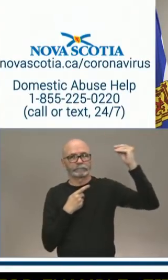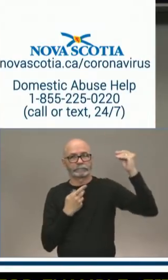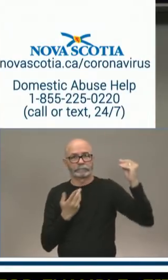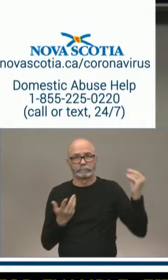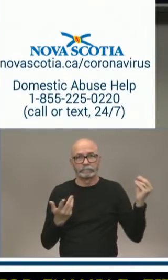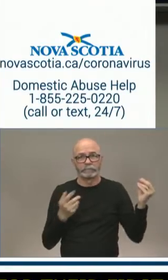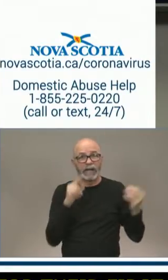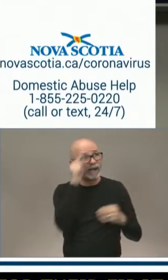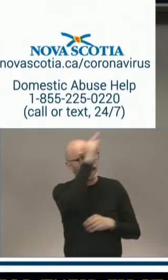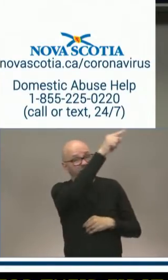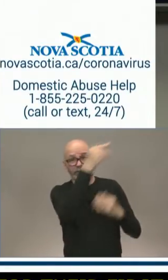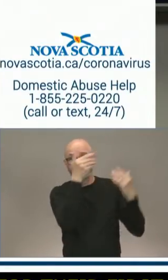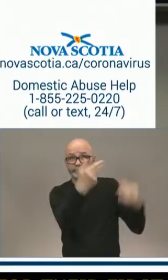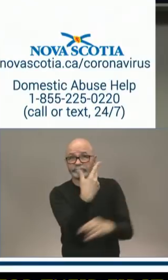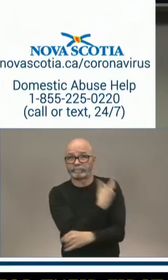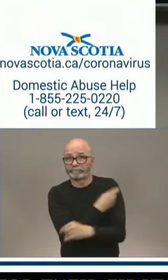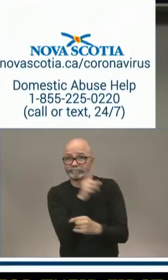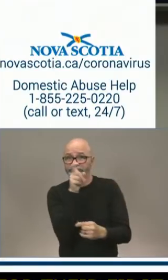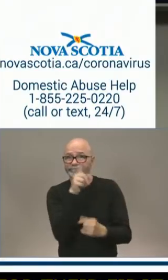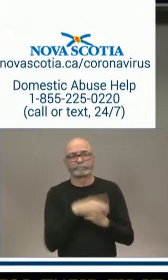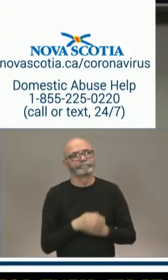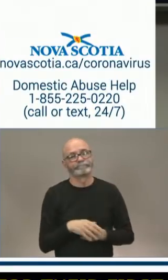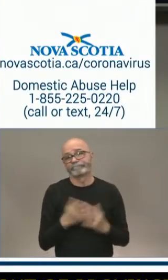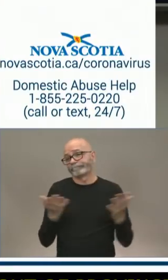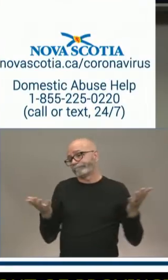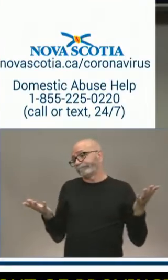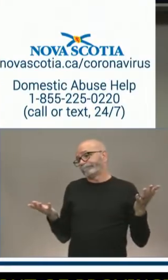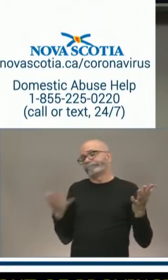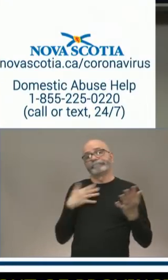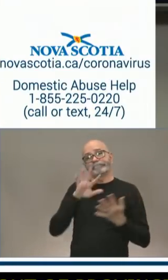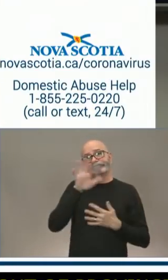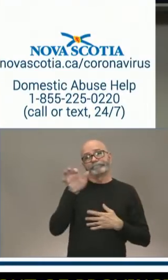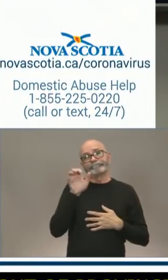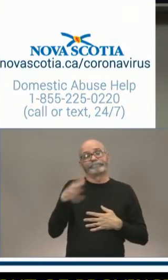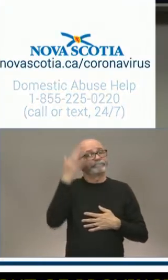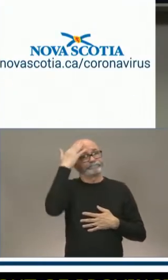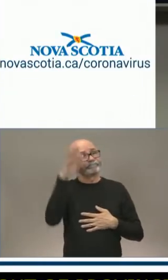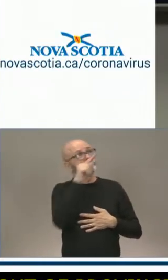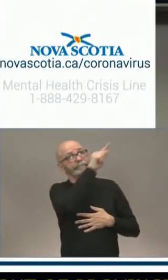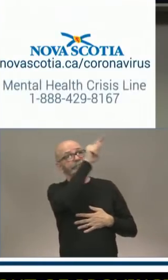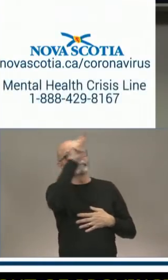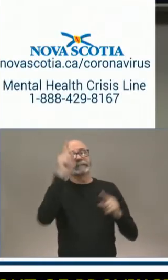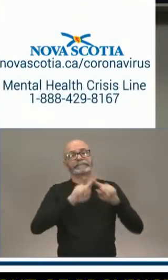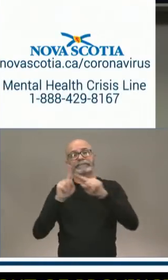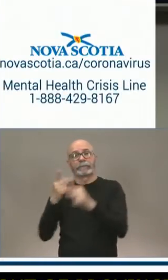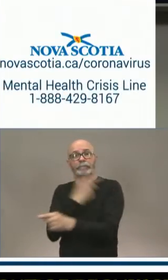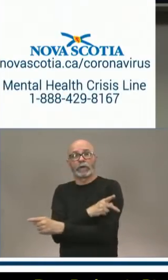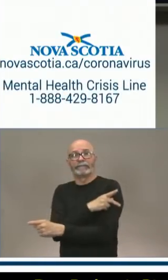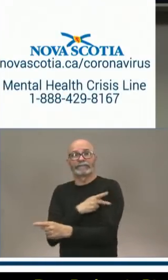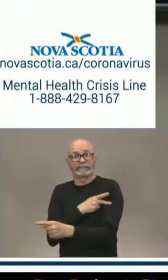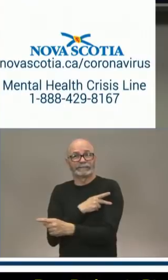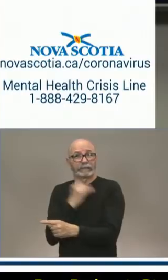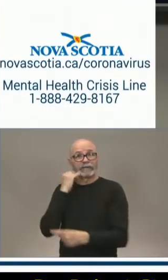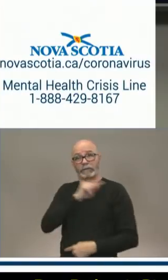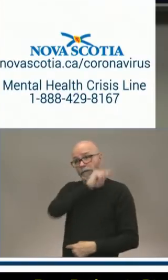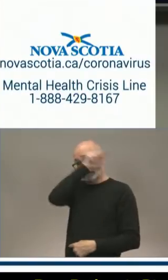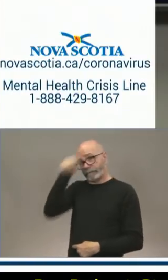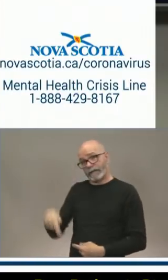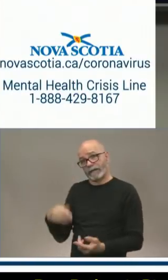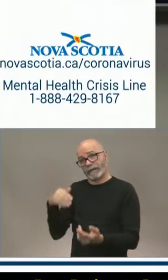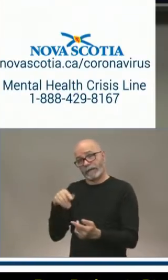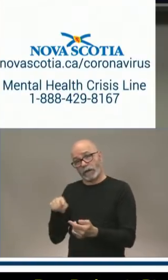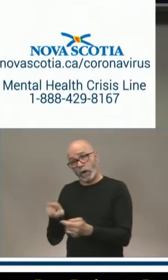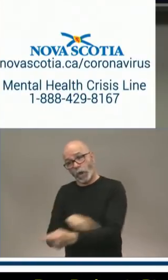know specifically about other provinces, but that's one of the things we'd certainly, look at, where if somebody's going to be here for a substantive period of time in